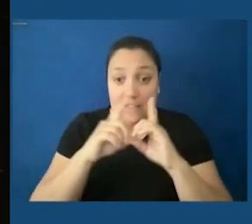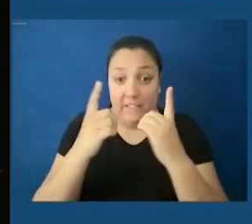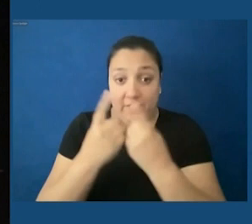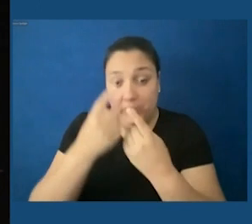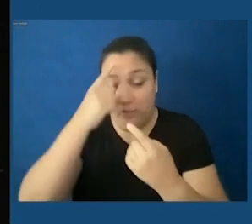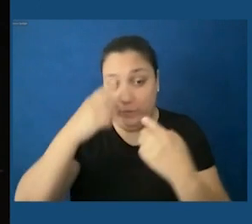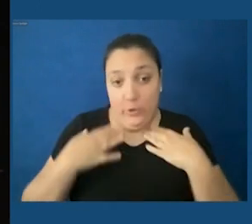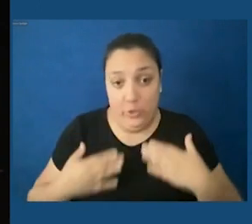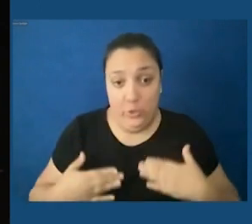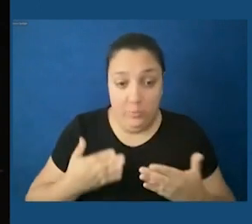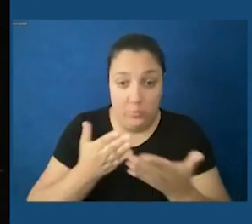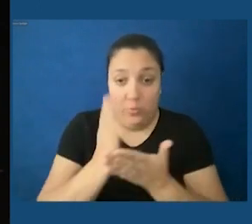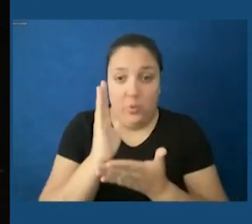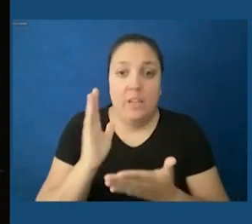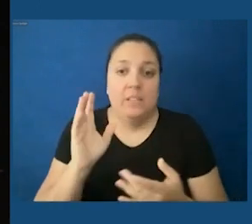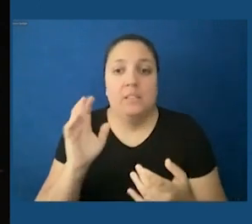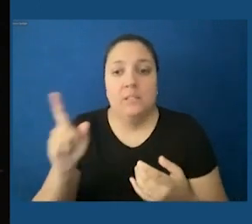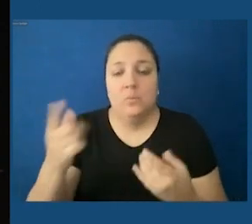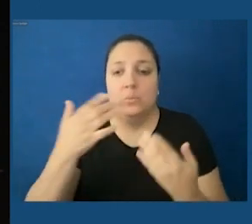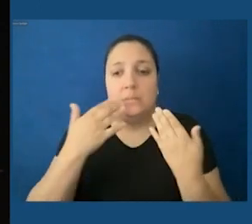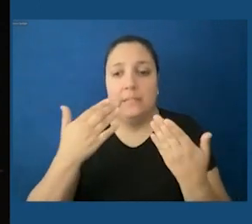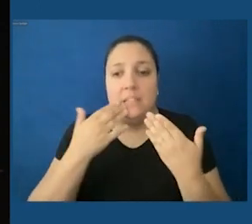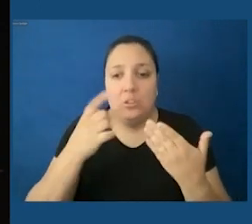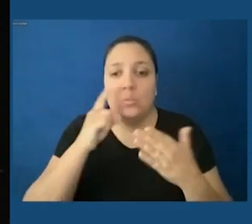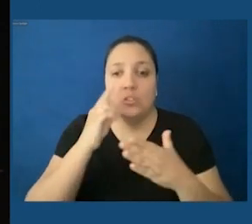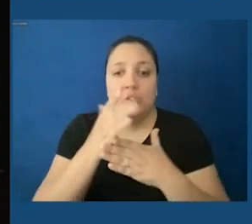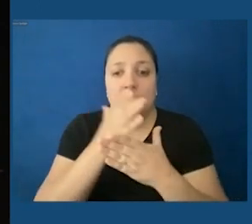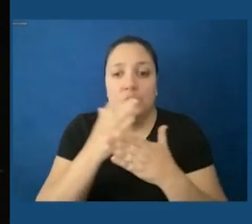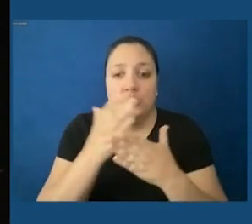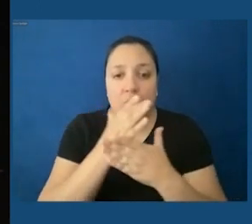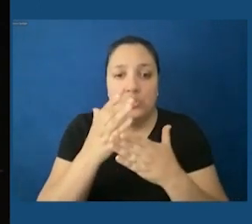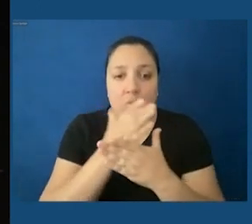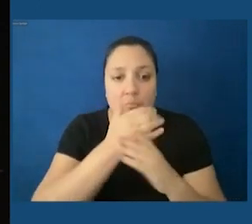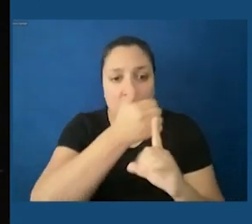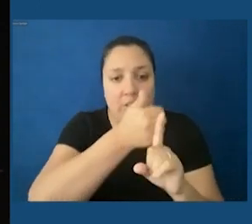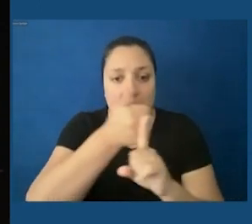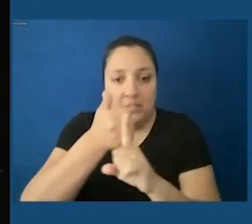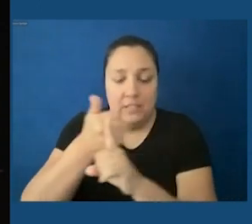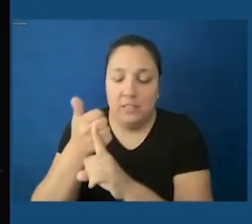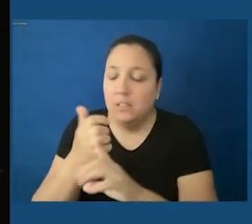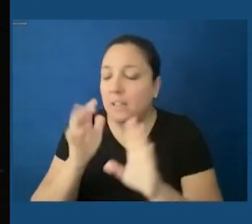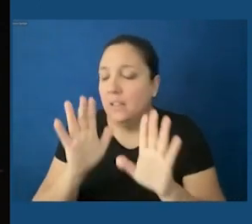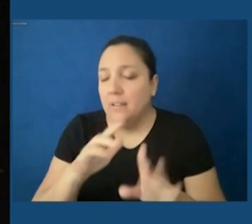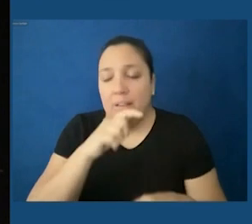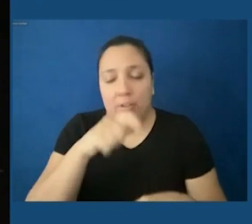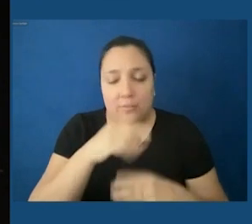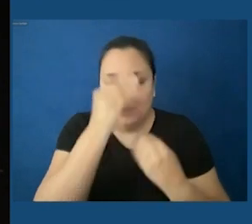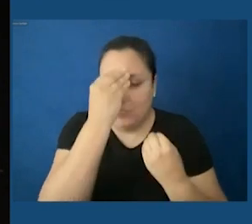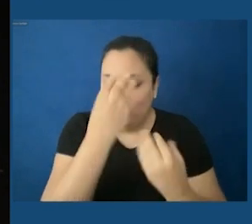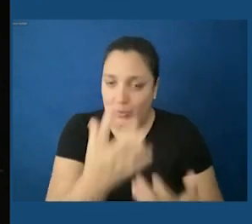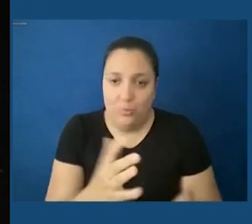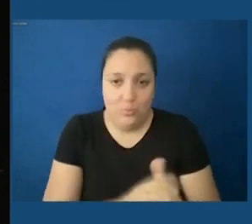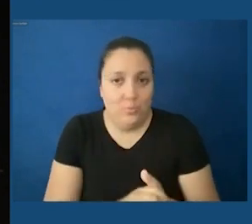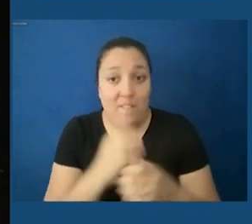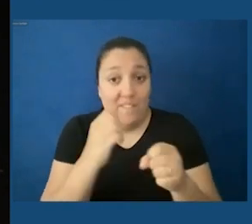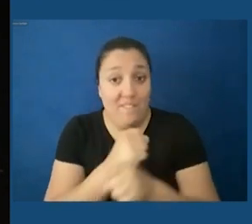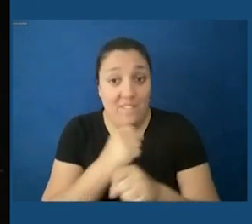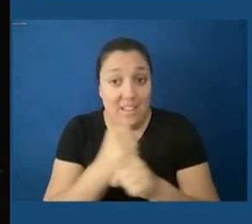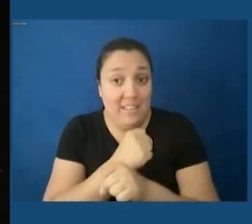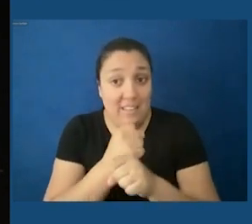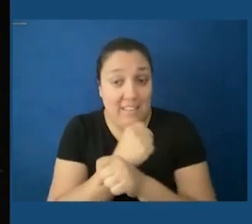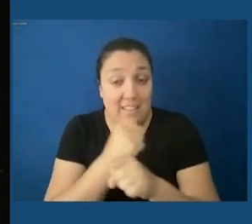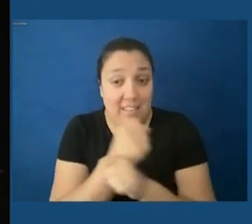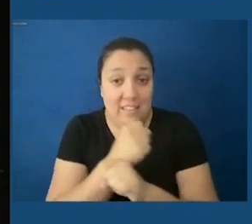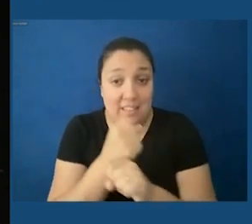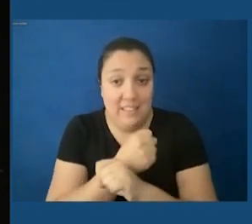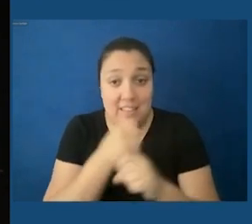and share what all of our organizations are doing. I don't need to tell you that fighting hate has been a priority for Attorney